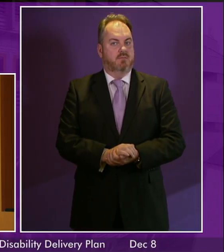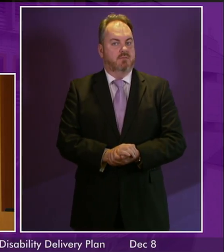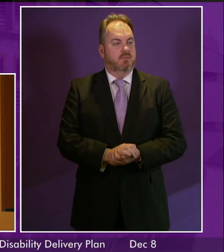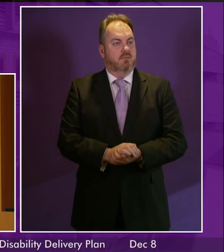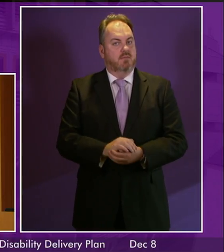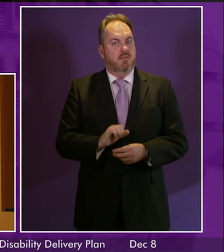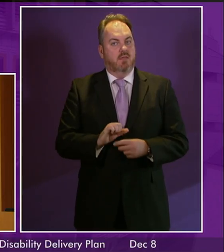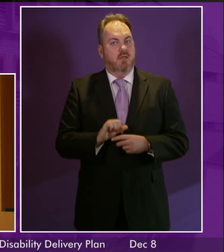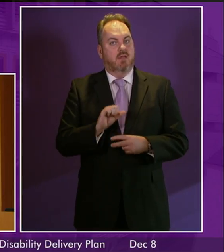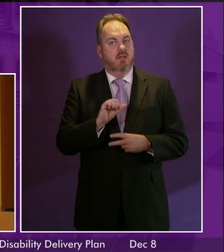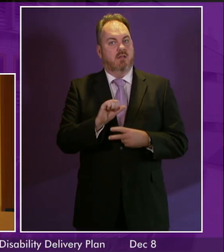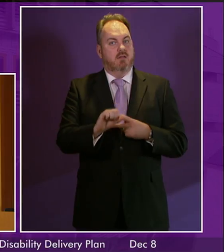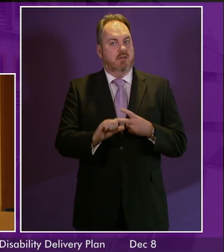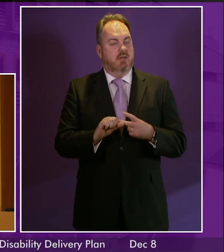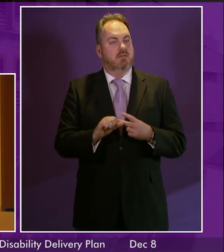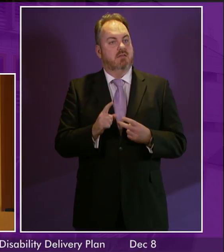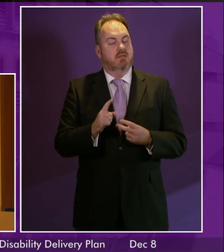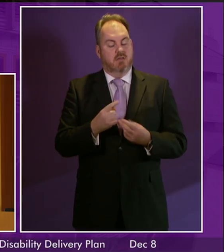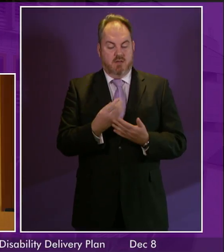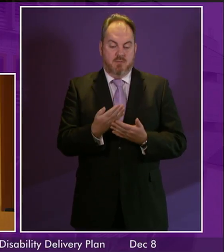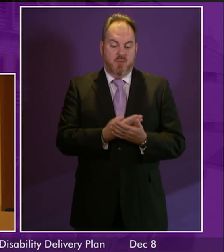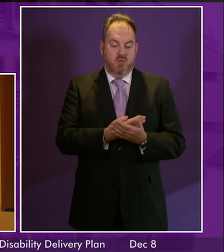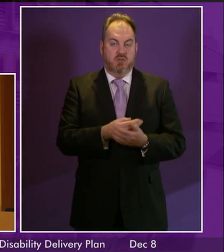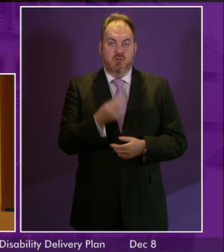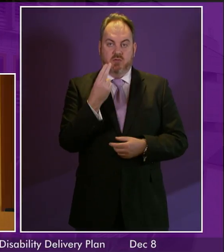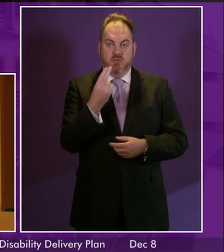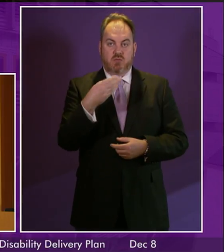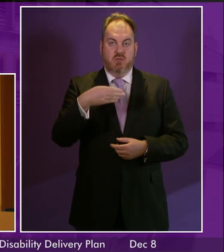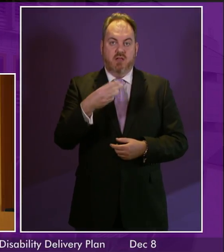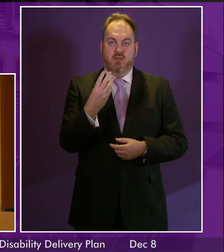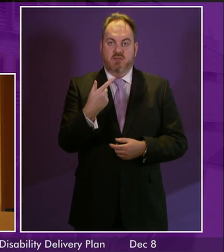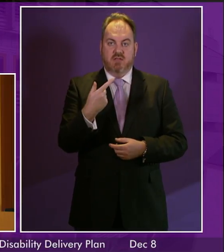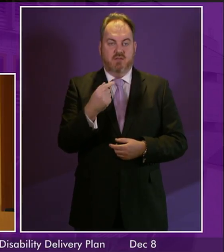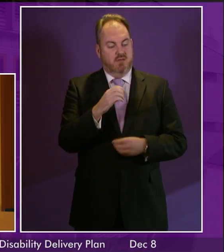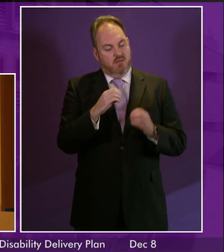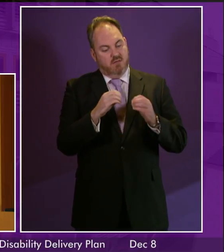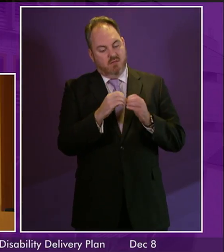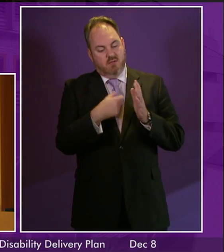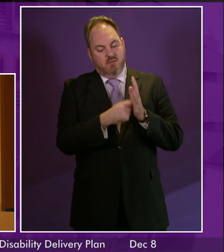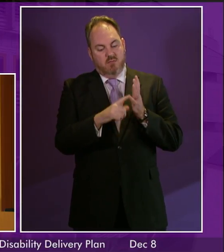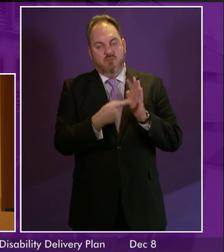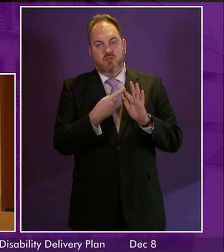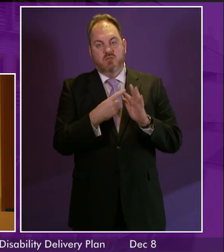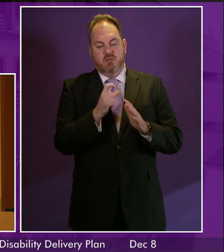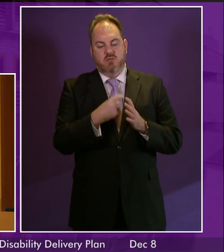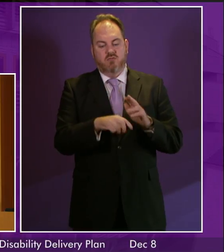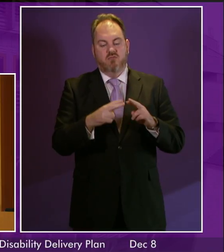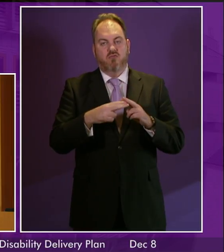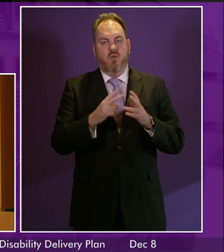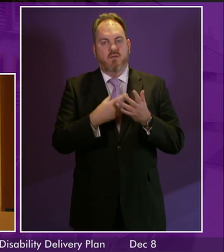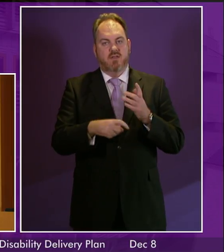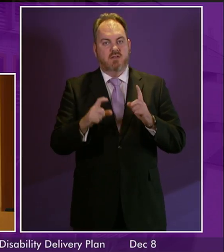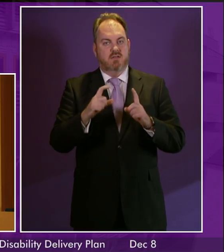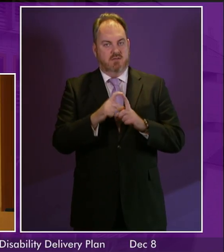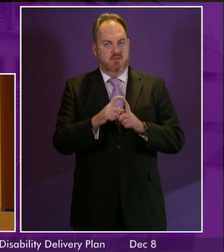The next item of business is a debate on motion 2937 in the name of Bruce Crawford on behalf of the Finance and